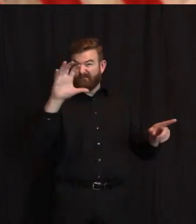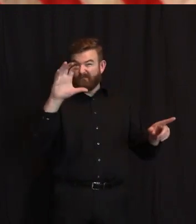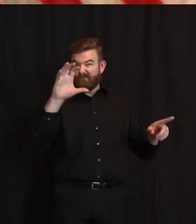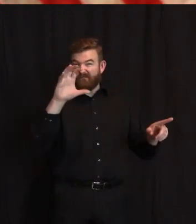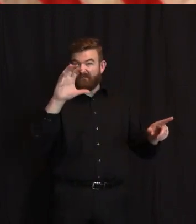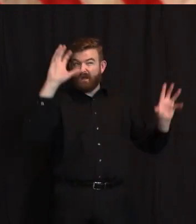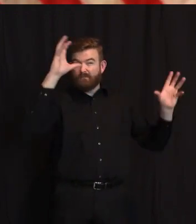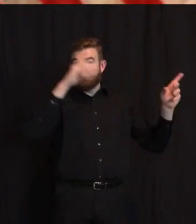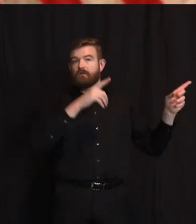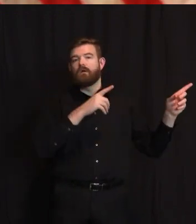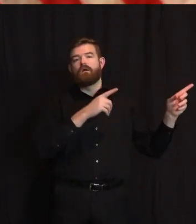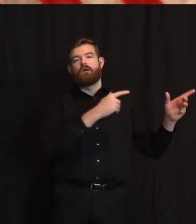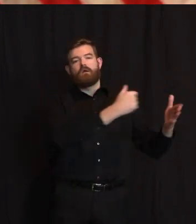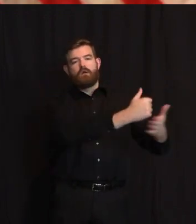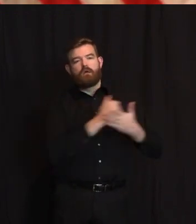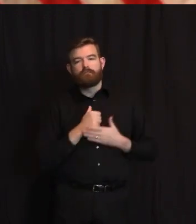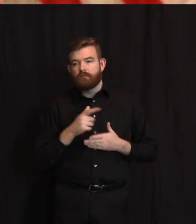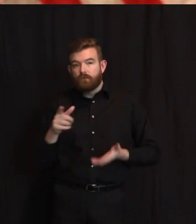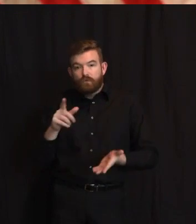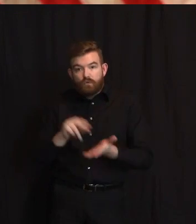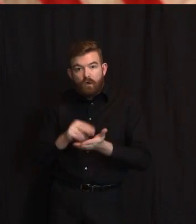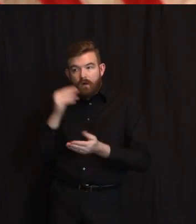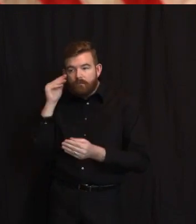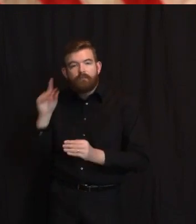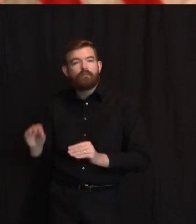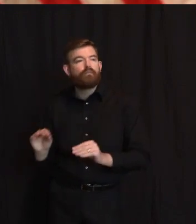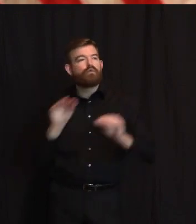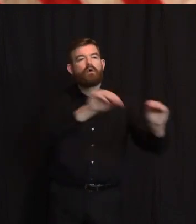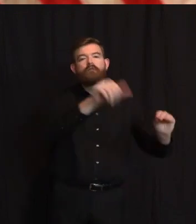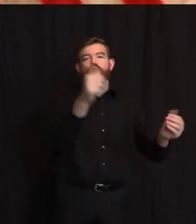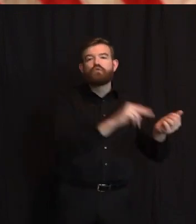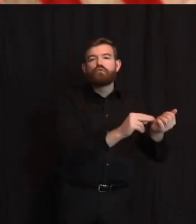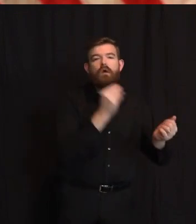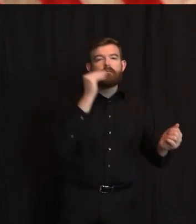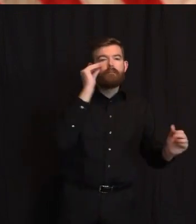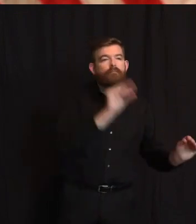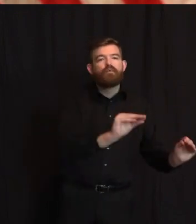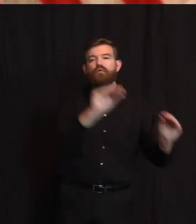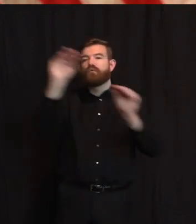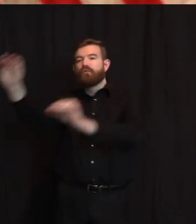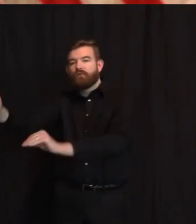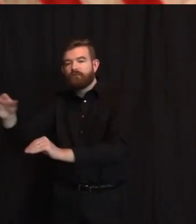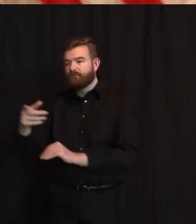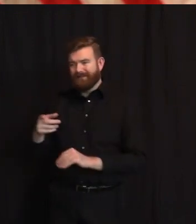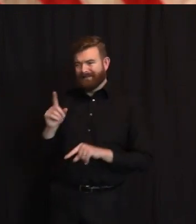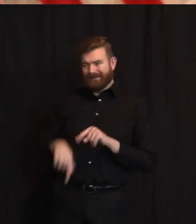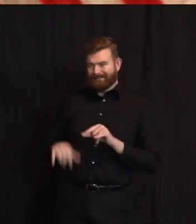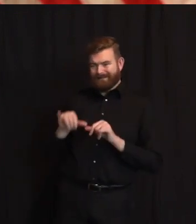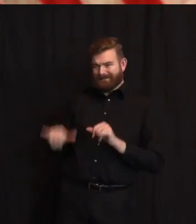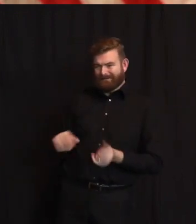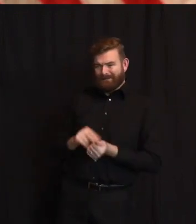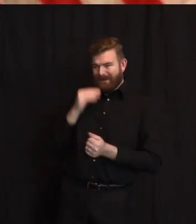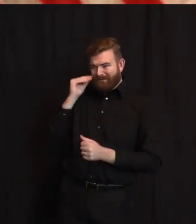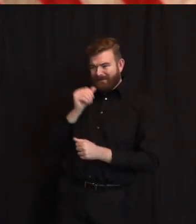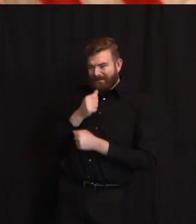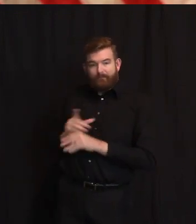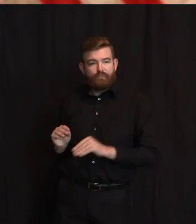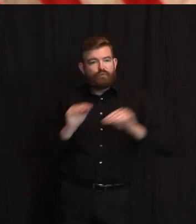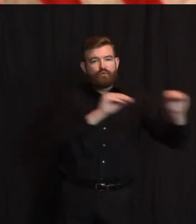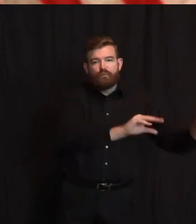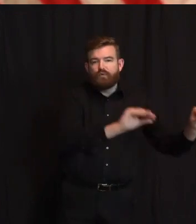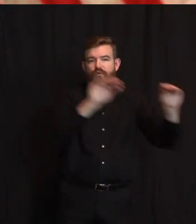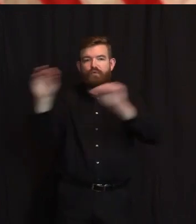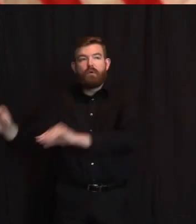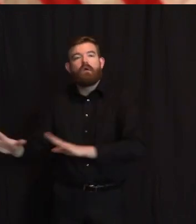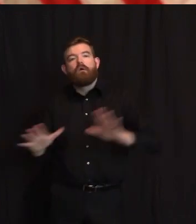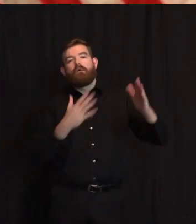reason why we are all very gratified that we planned for this weeks ago, and we got it right in this case in terms of